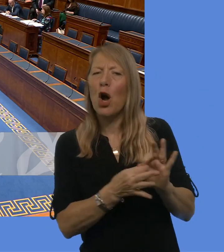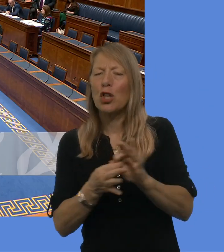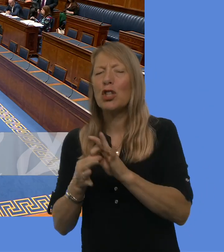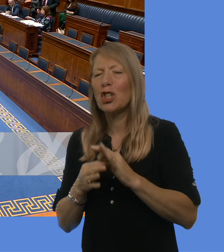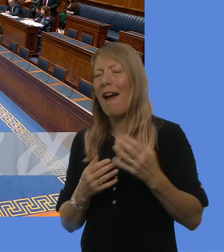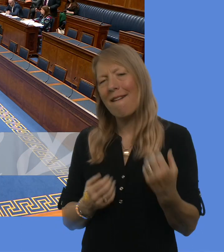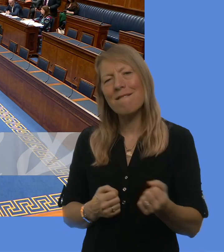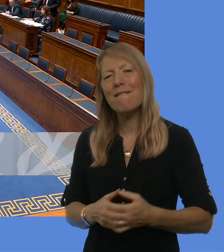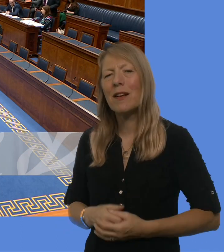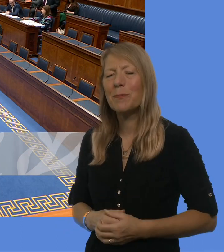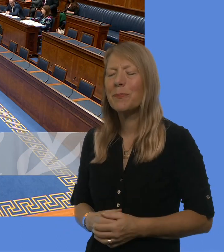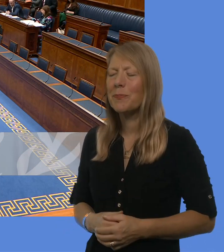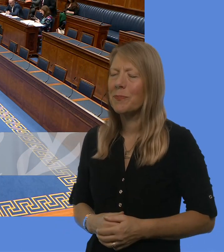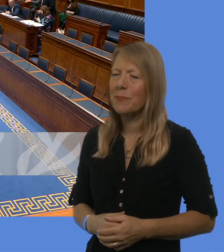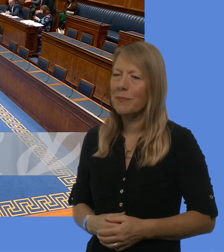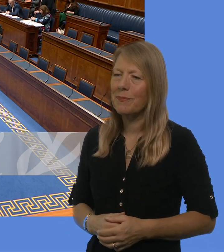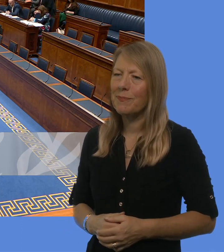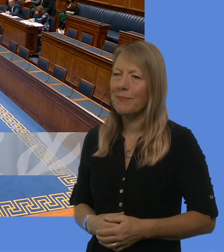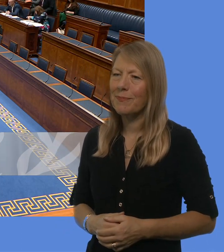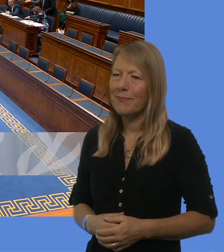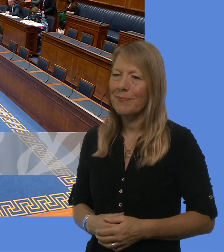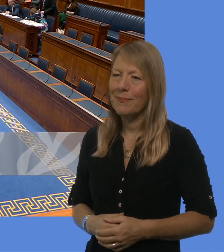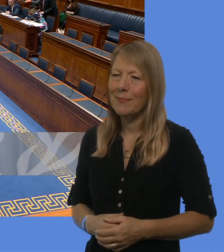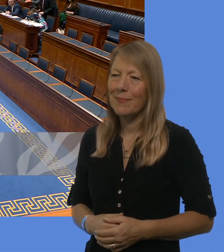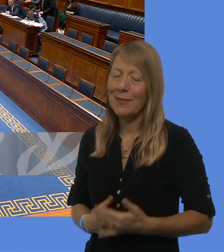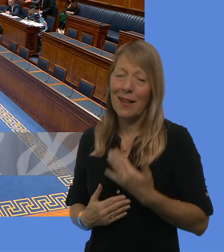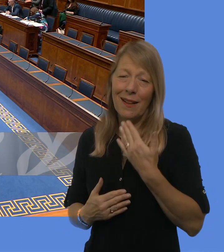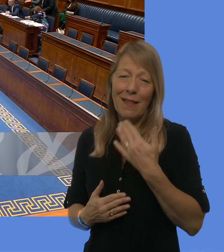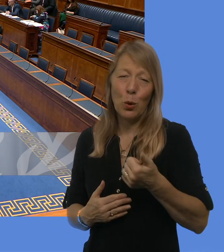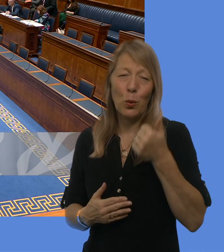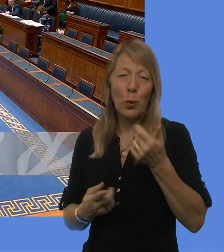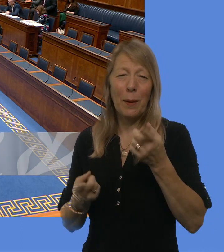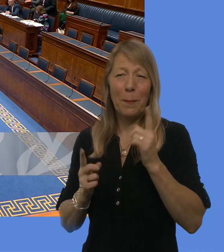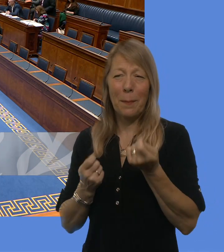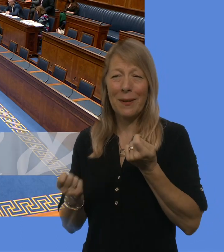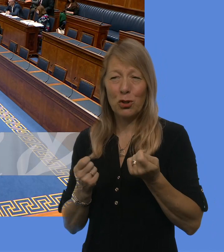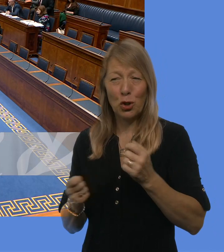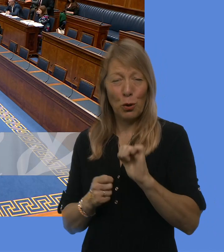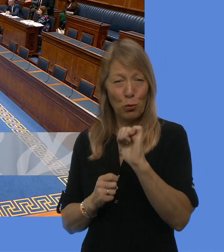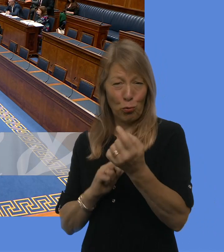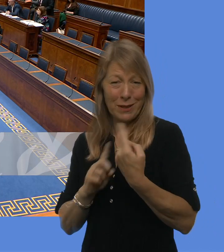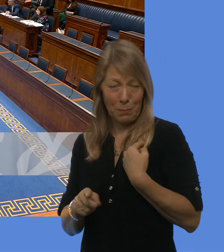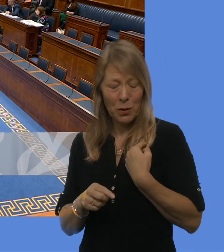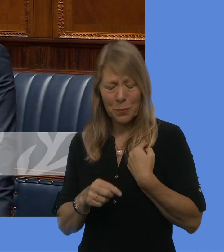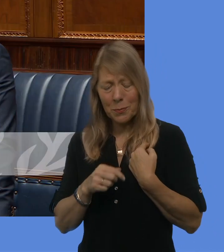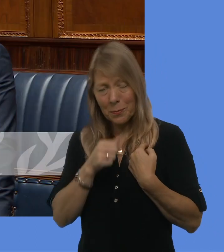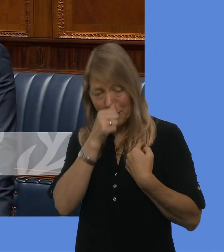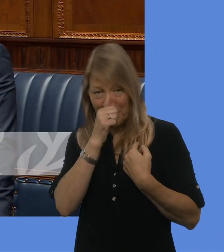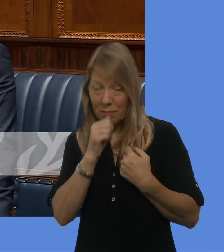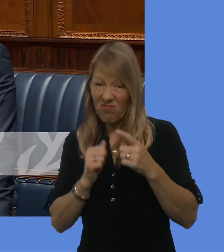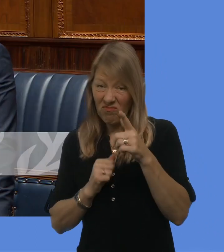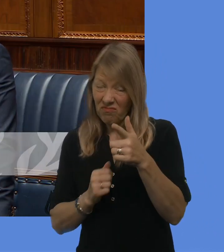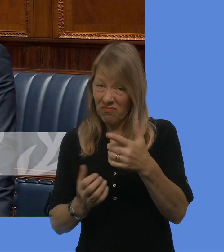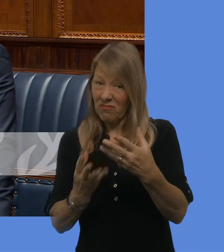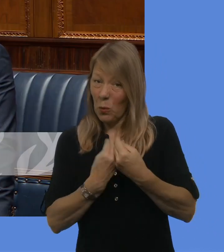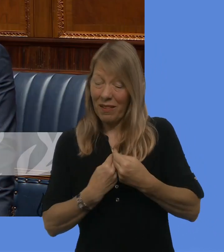McReynolds. I thank the Minister for his responses so far. Will you join with me, Minister, in condemning the so-called show of